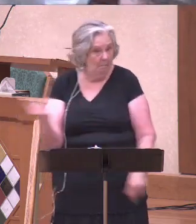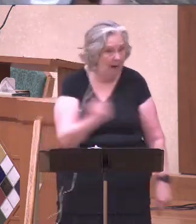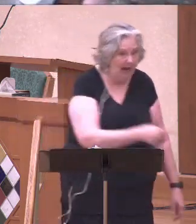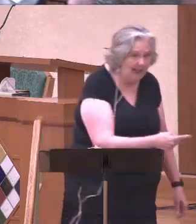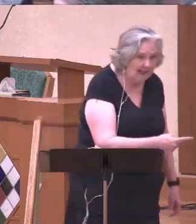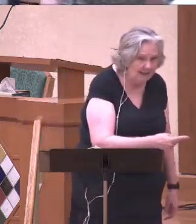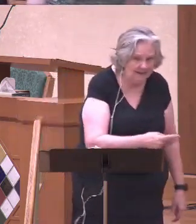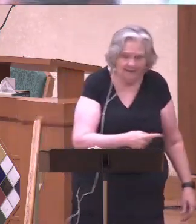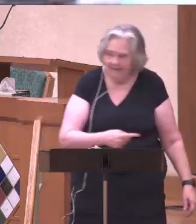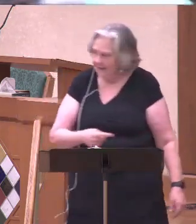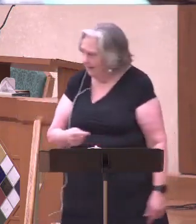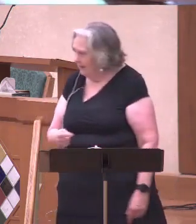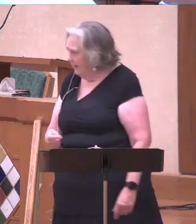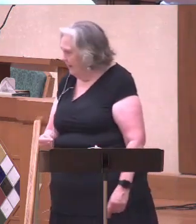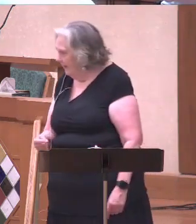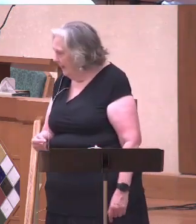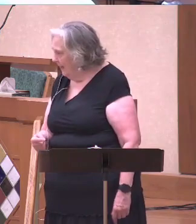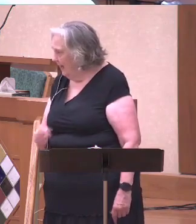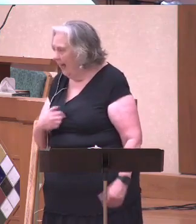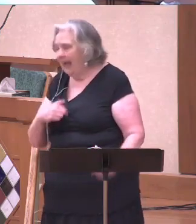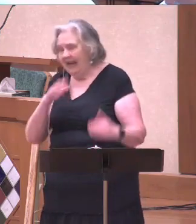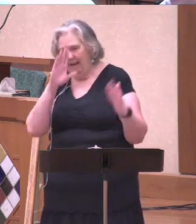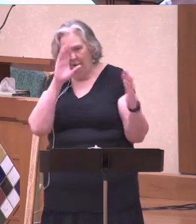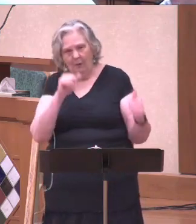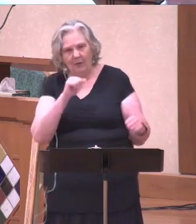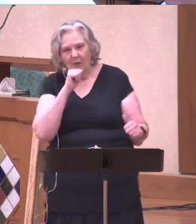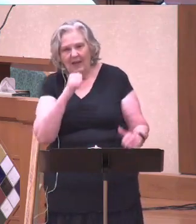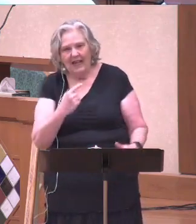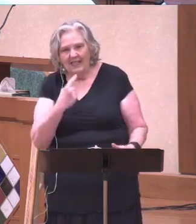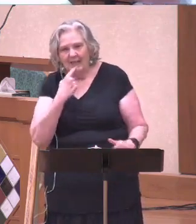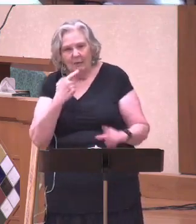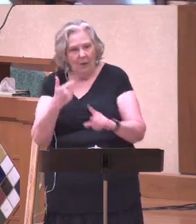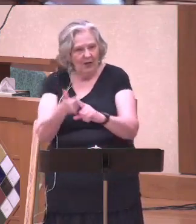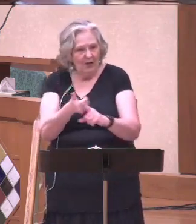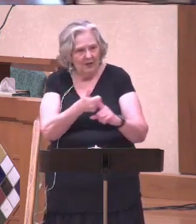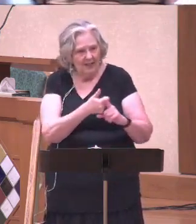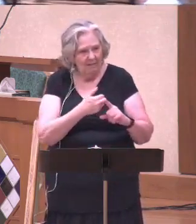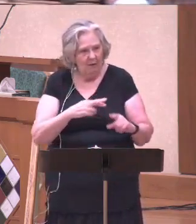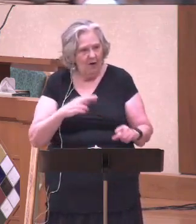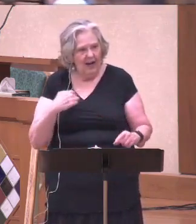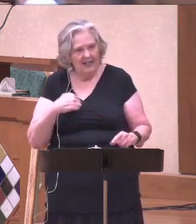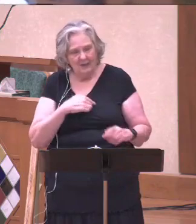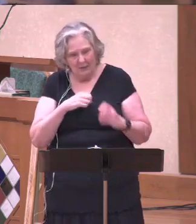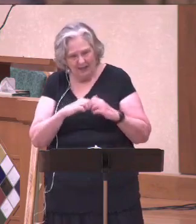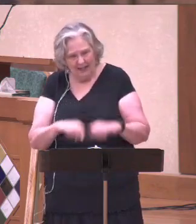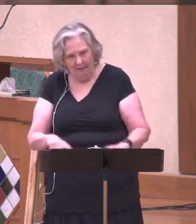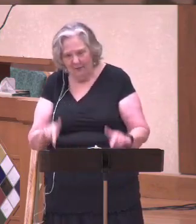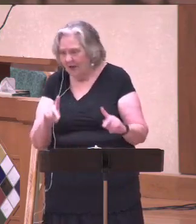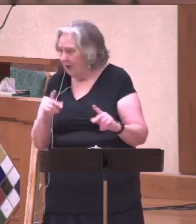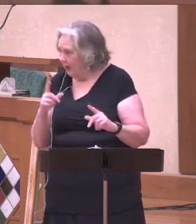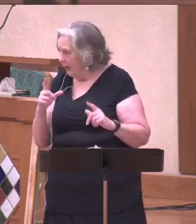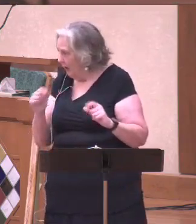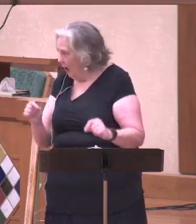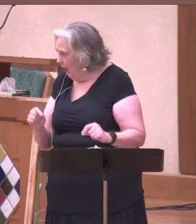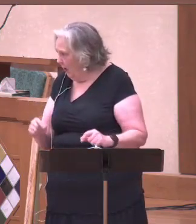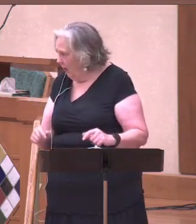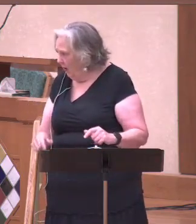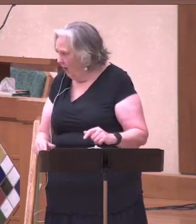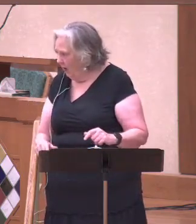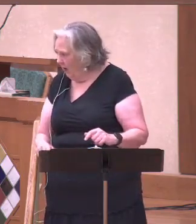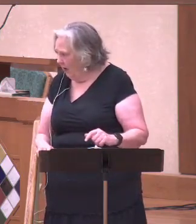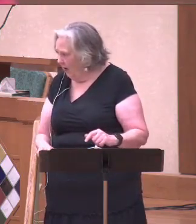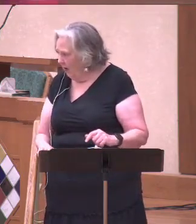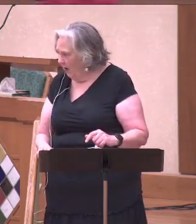because I have great hope that you will not disappoint yourself or us with the opportunity. Here we go. Awesome. Look at